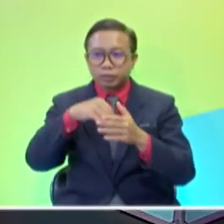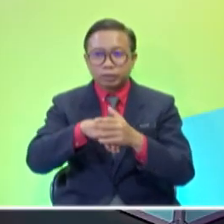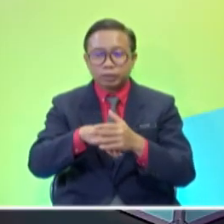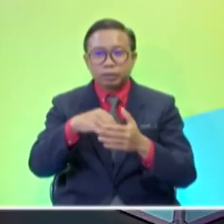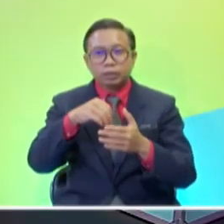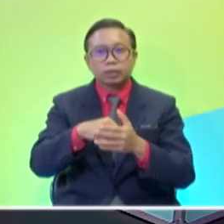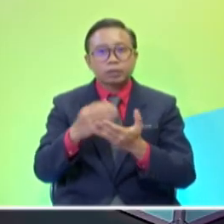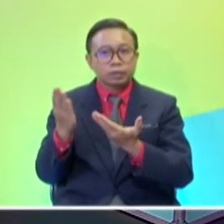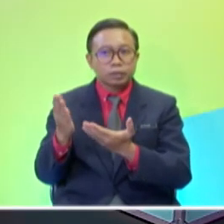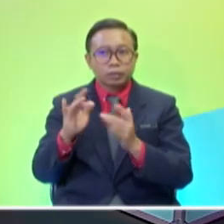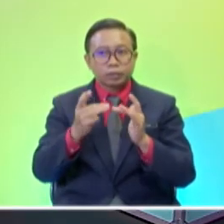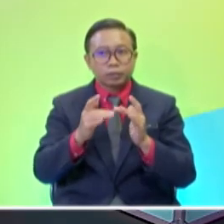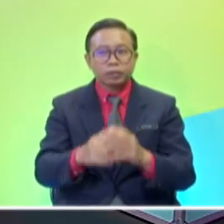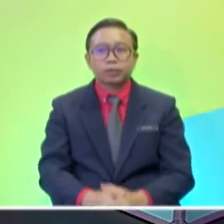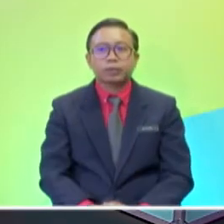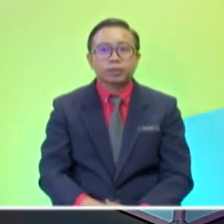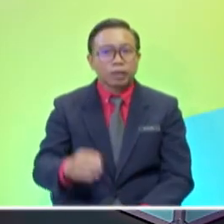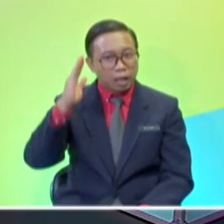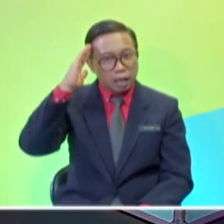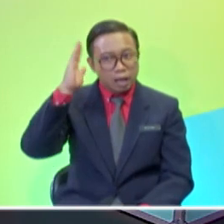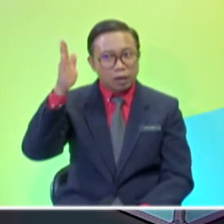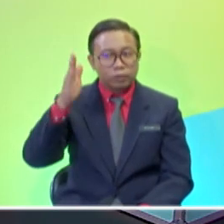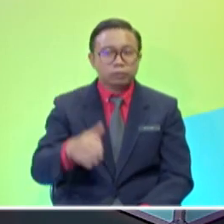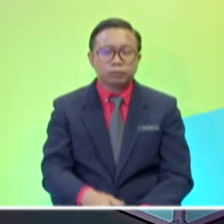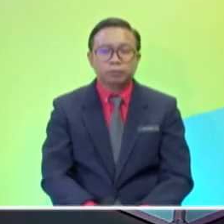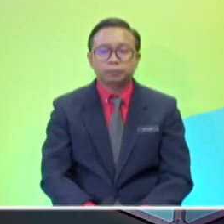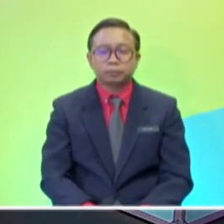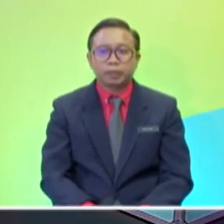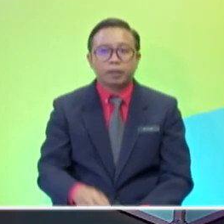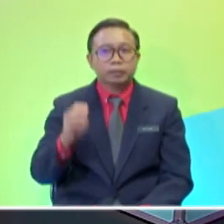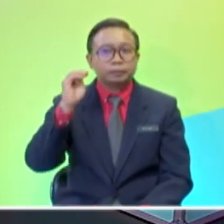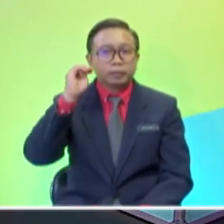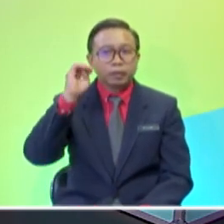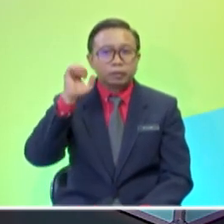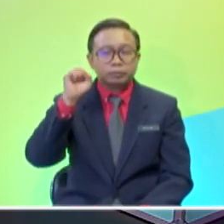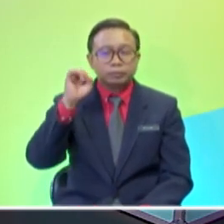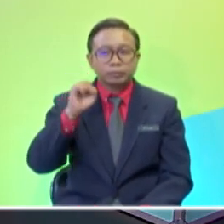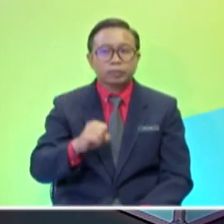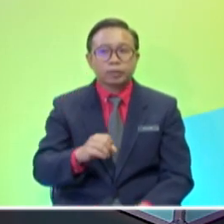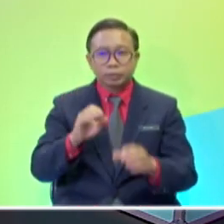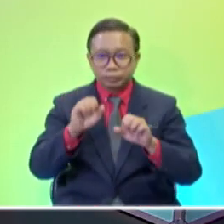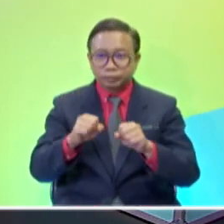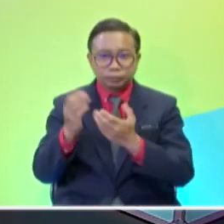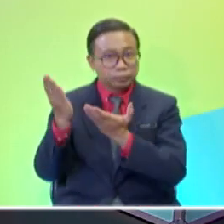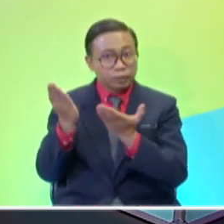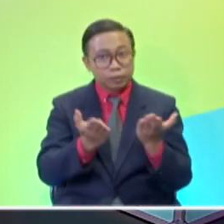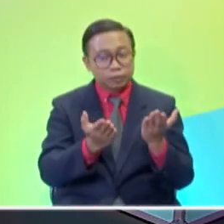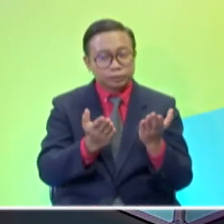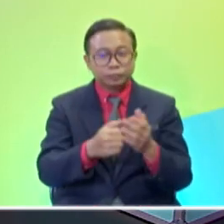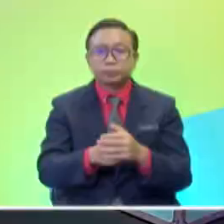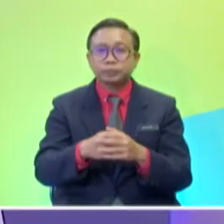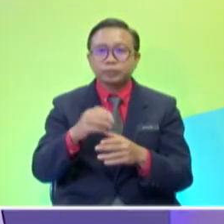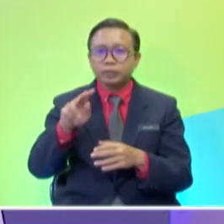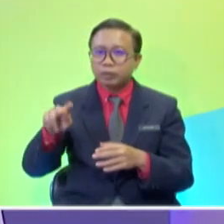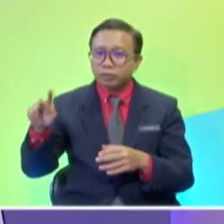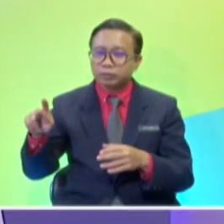the screen. Hello, pupils. Now, Miss Ima, perhaps you can introduce our pupils today? Yes, sure,